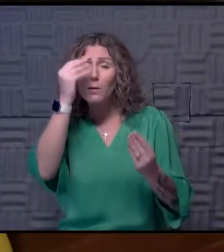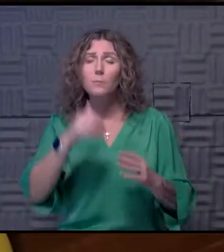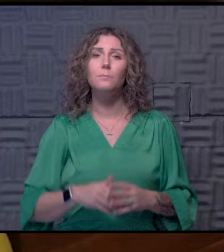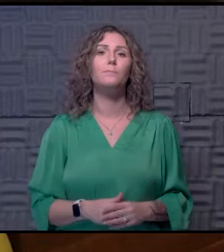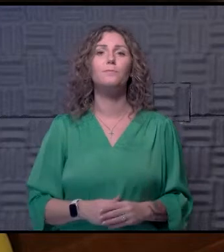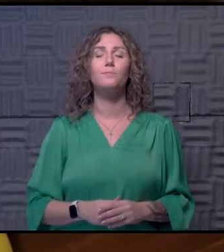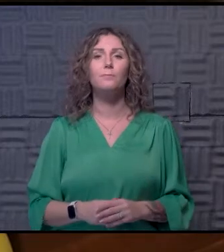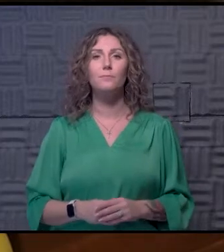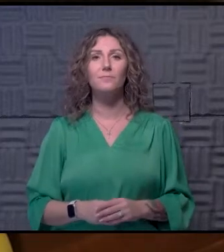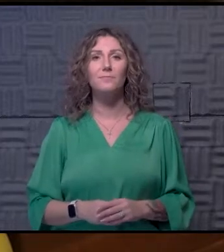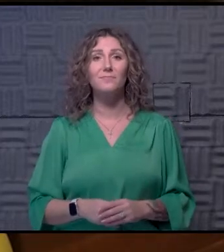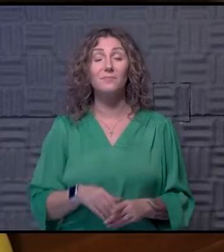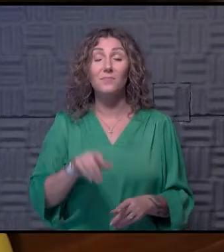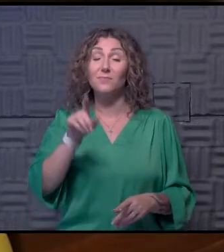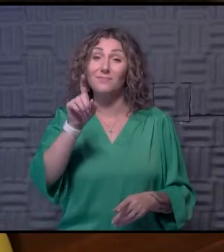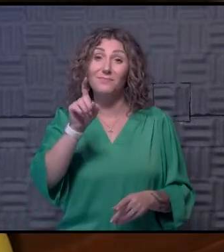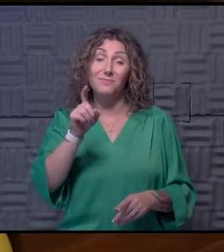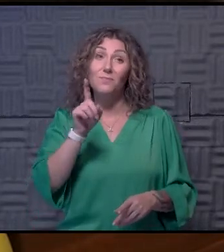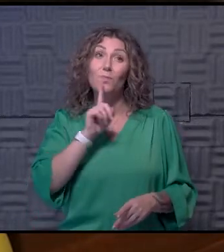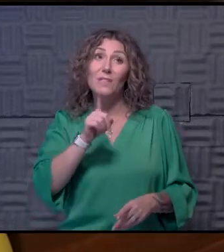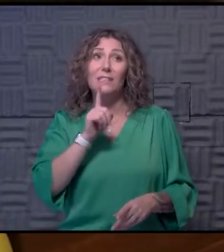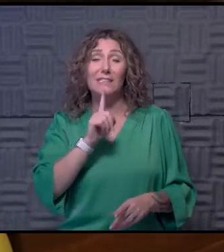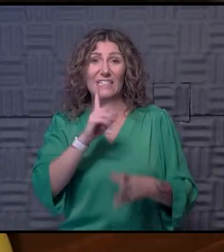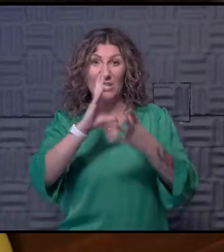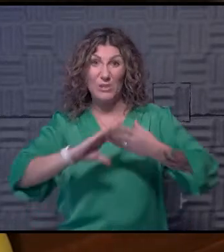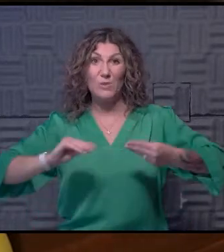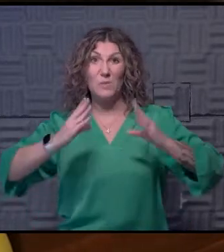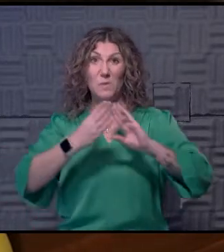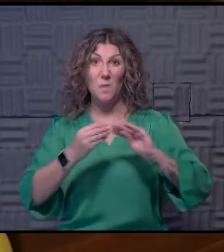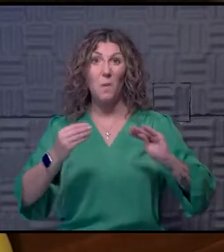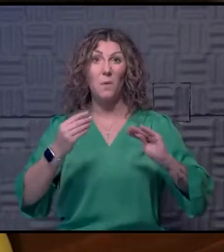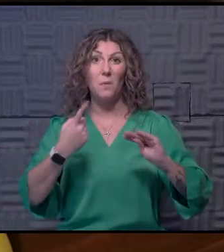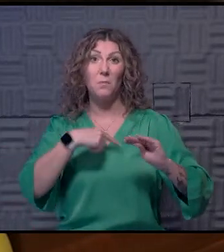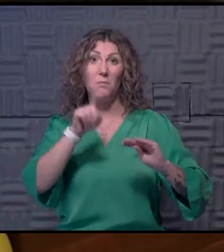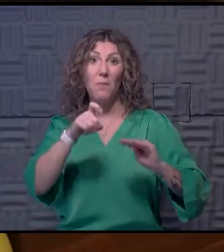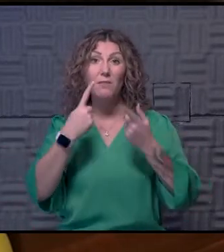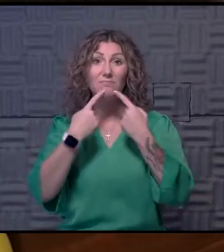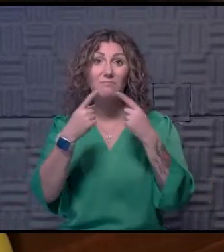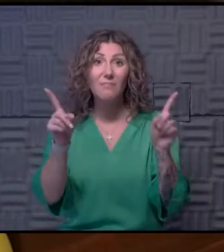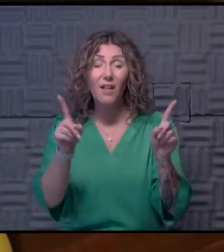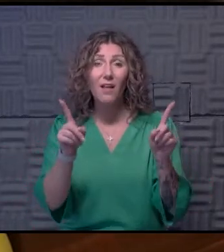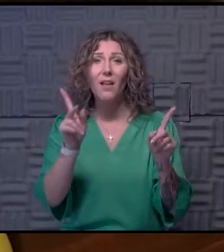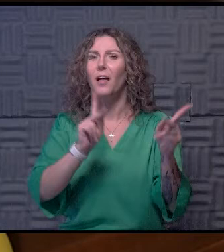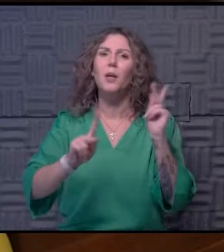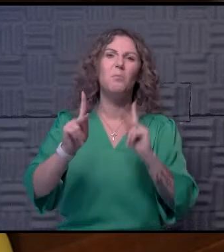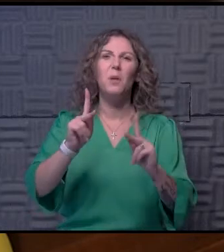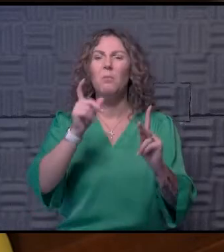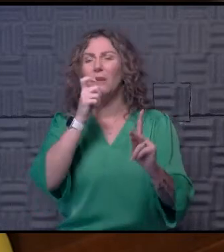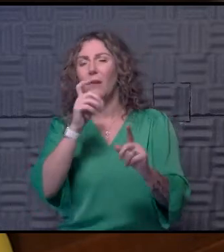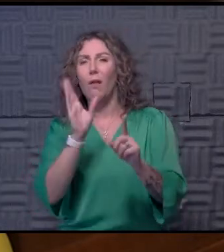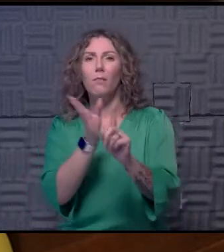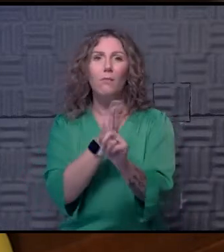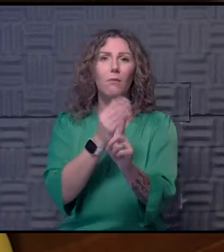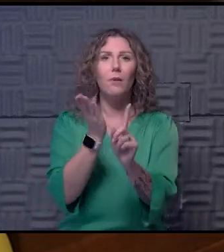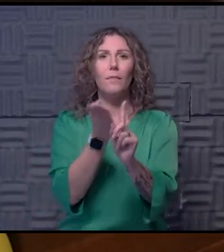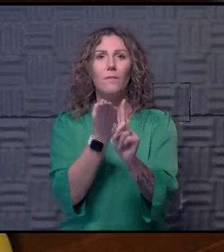We need to tell stories. People are not persuaded by numbers, unfortunately. It's